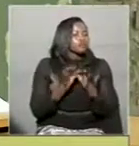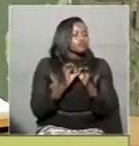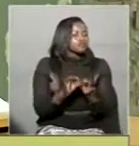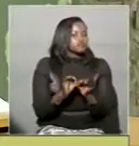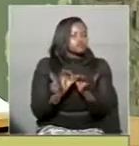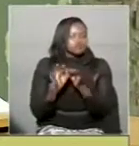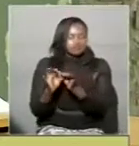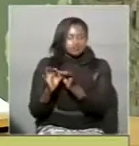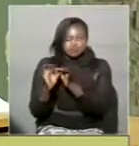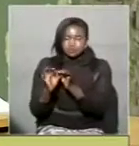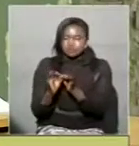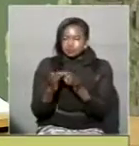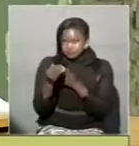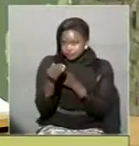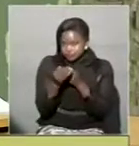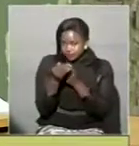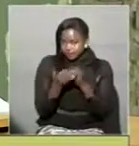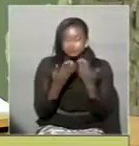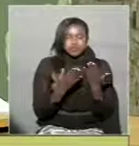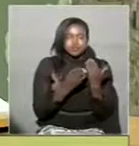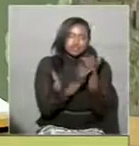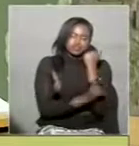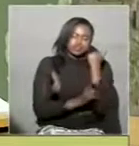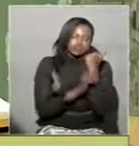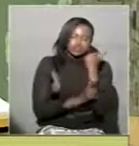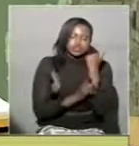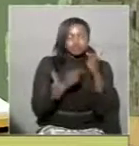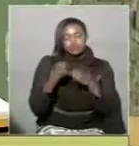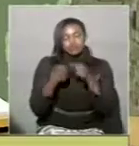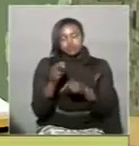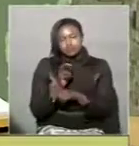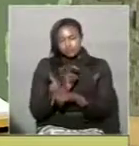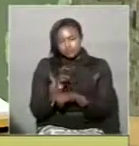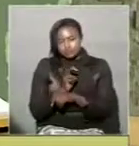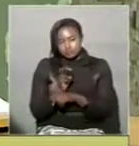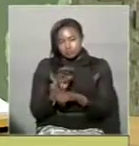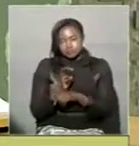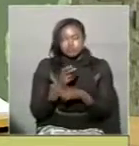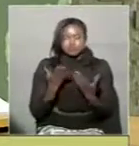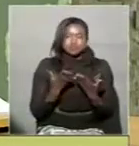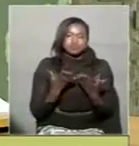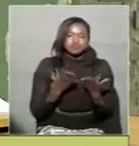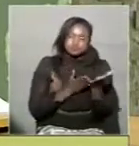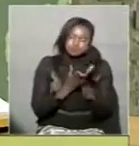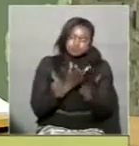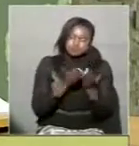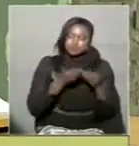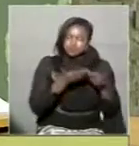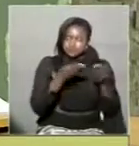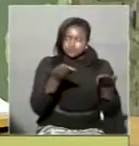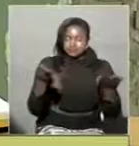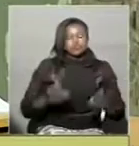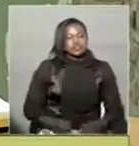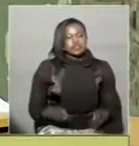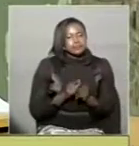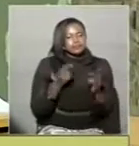with those 3 or 2 districts in which they are in charge of. To monitor how services are given and to try to